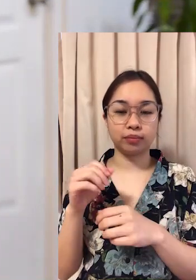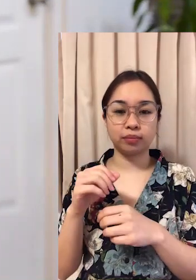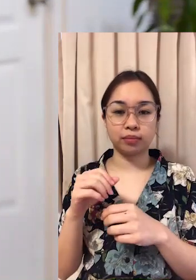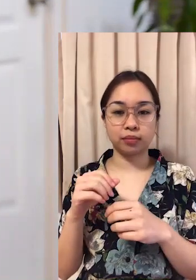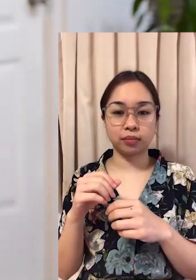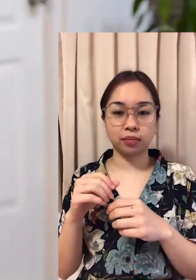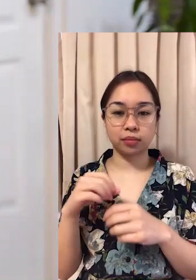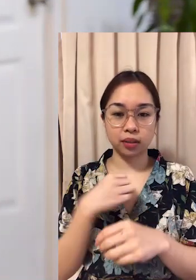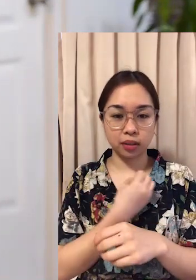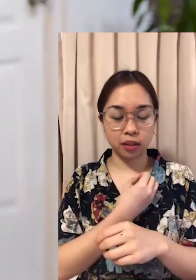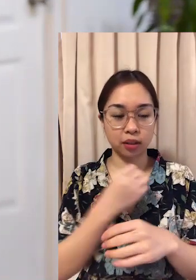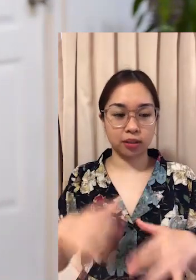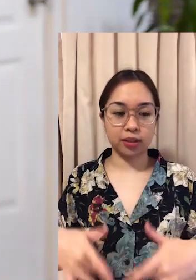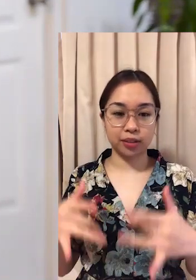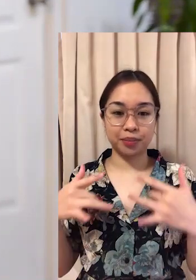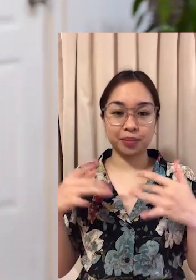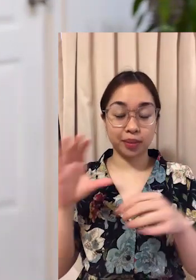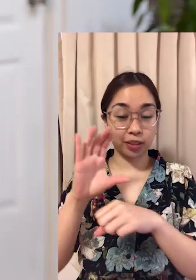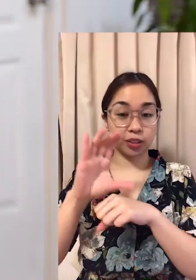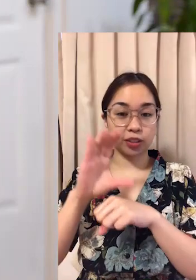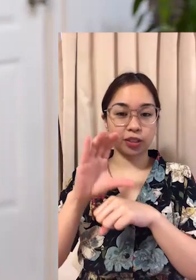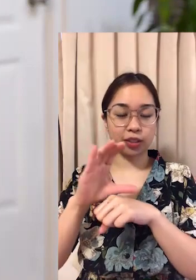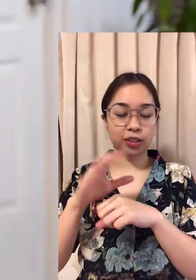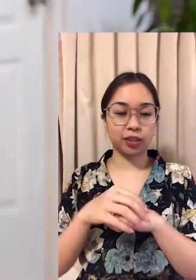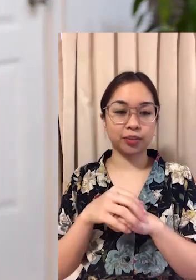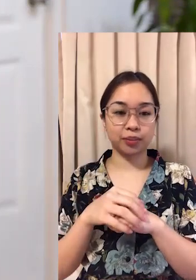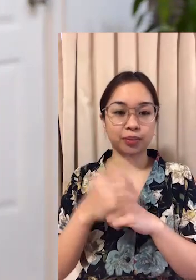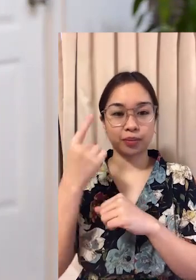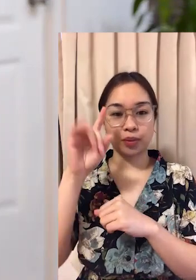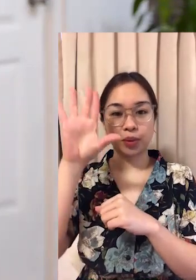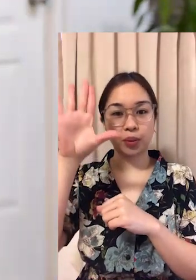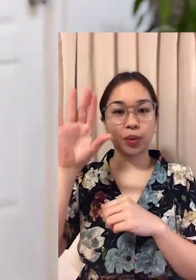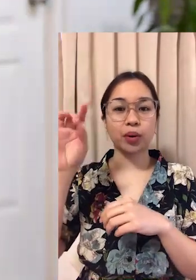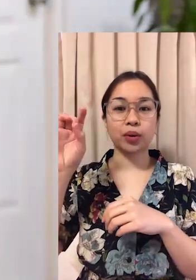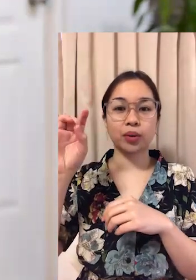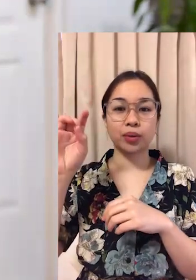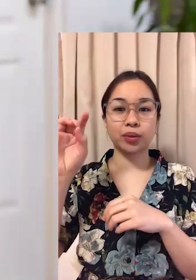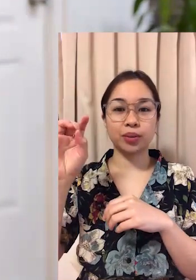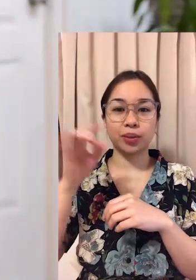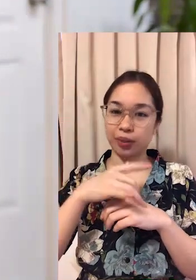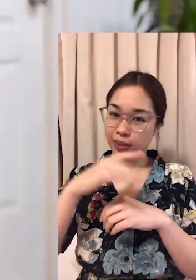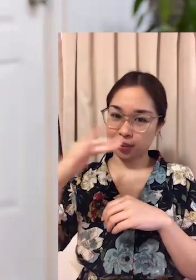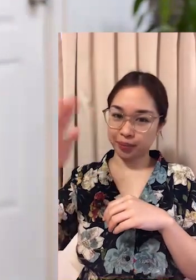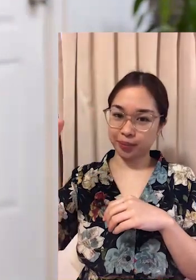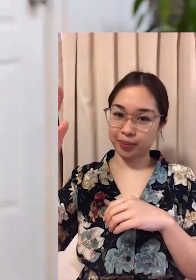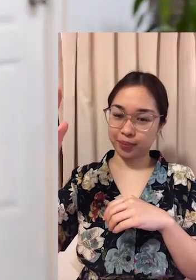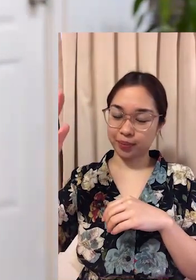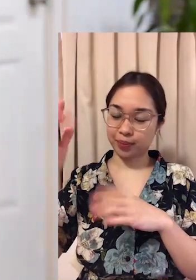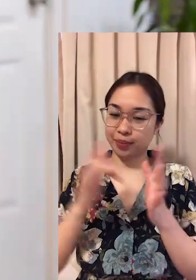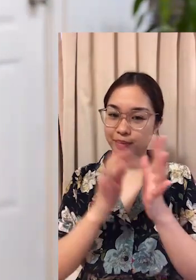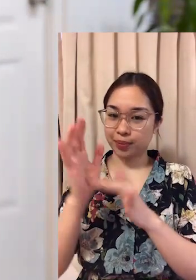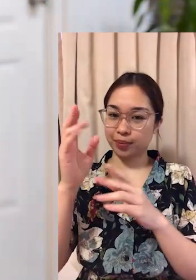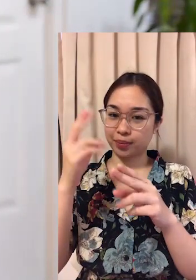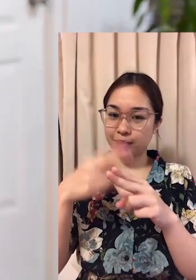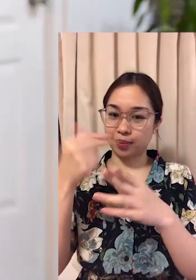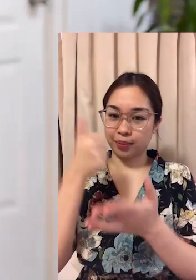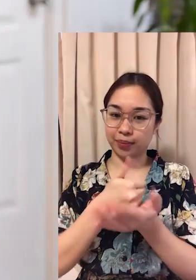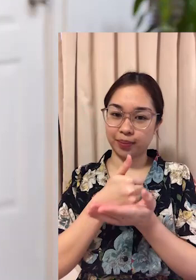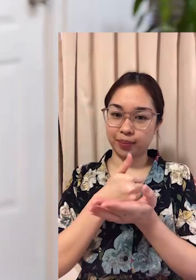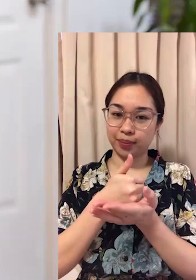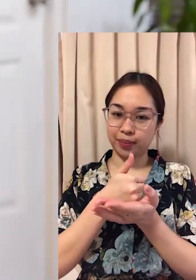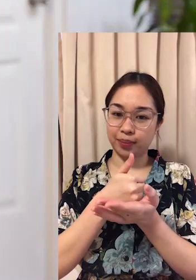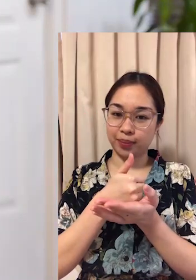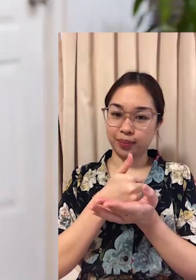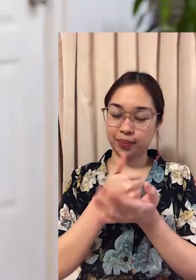church for Your glory. In Jesus' name, Amen. Amen. Let us now prepare our hearts to listen to